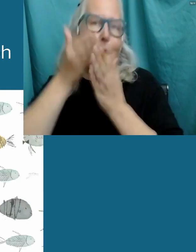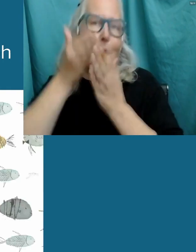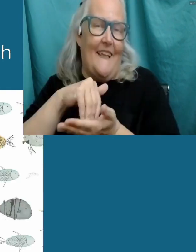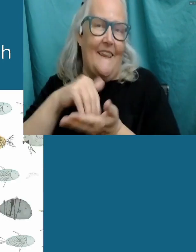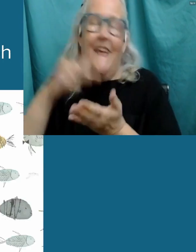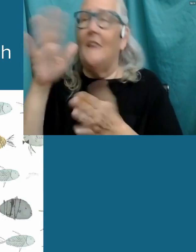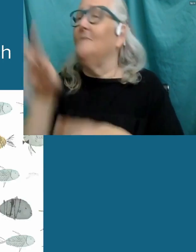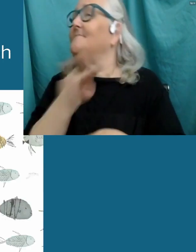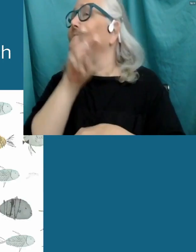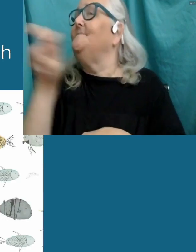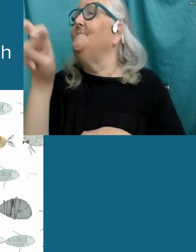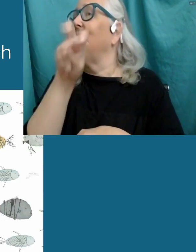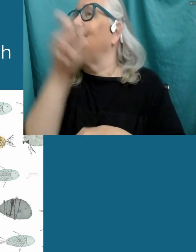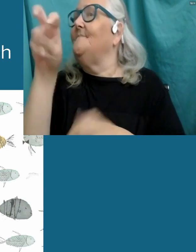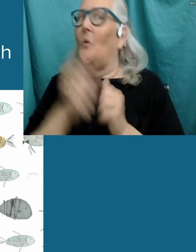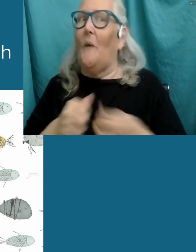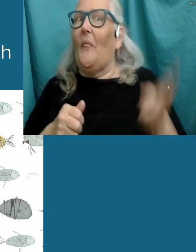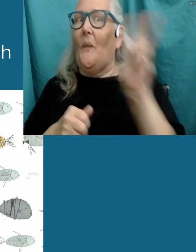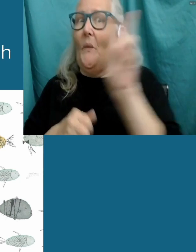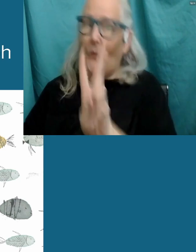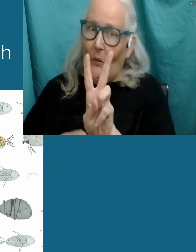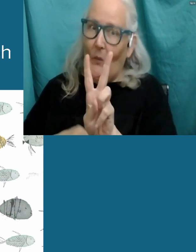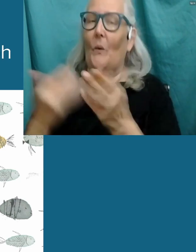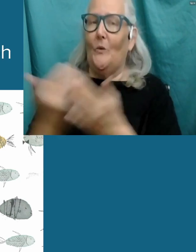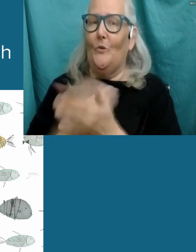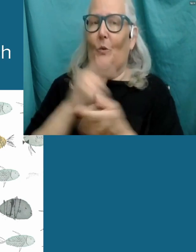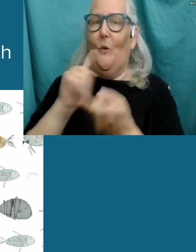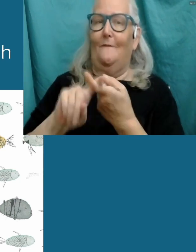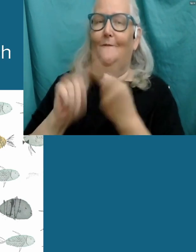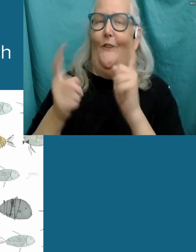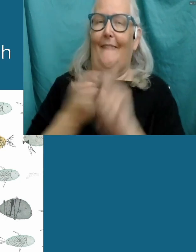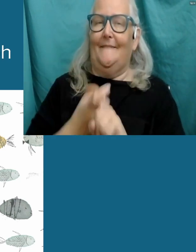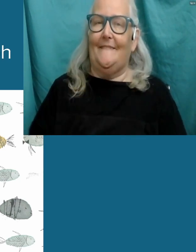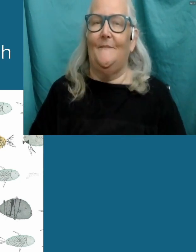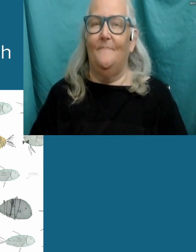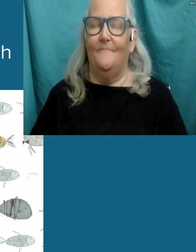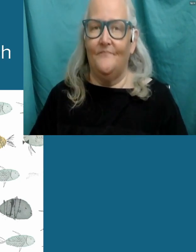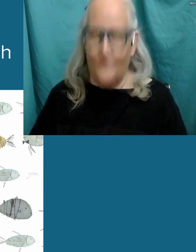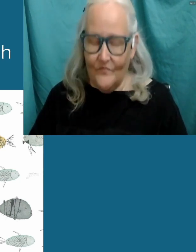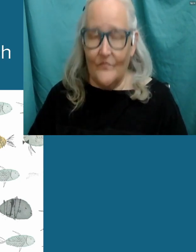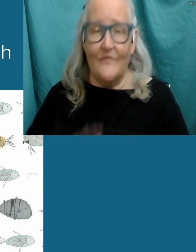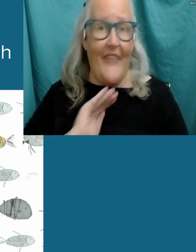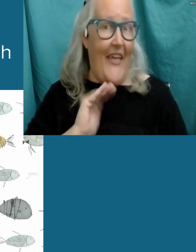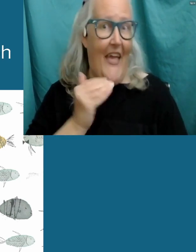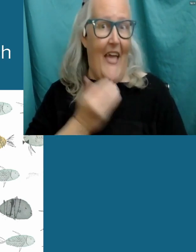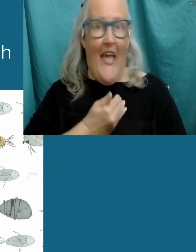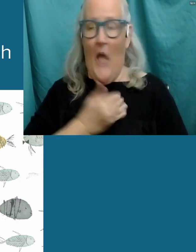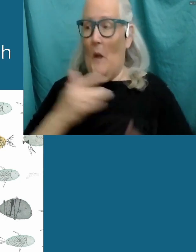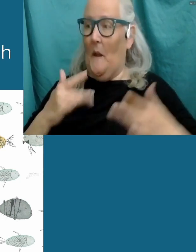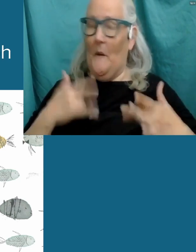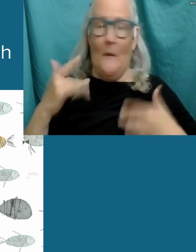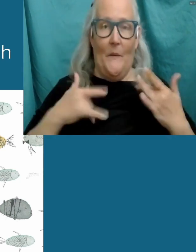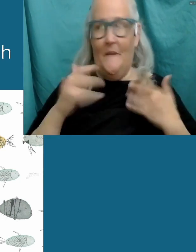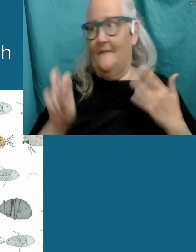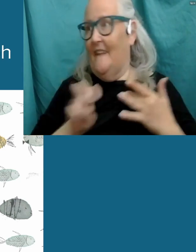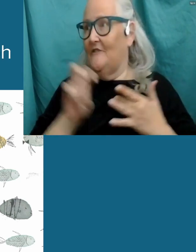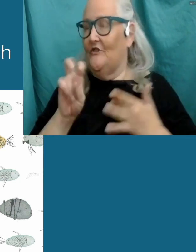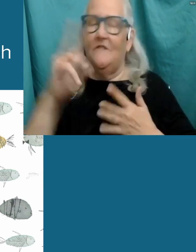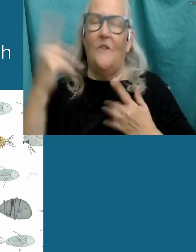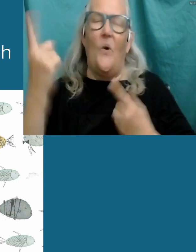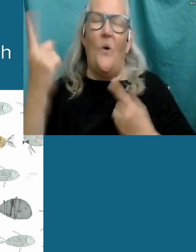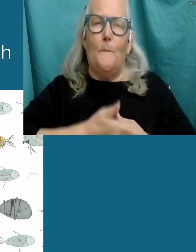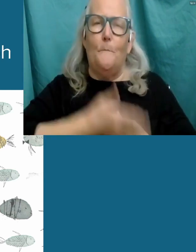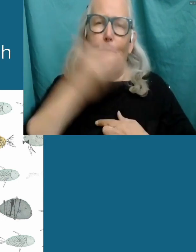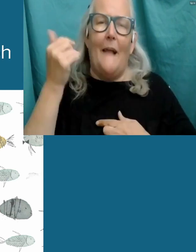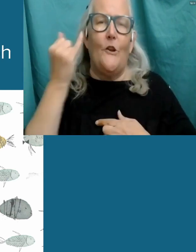two new friends. Our adventures are so much better when we welcome and listen to